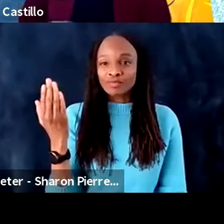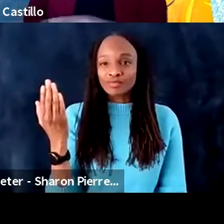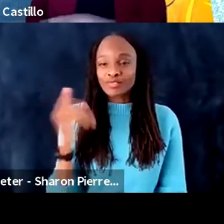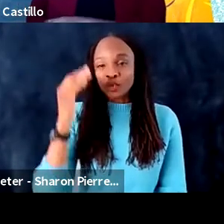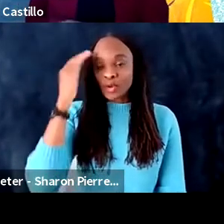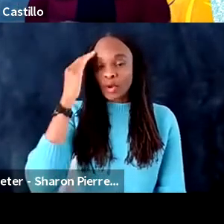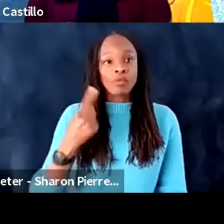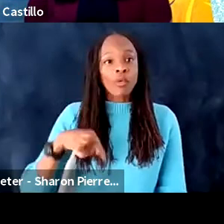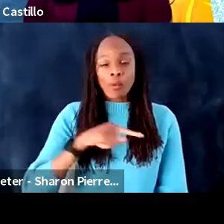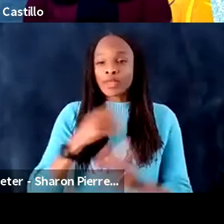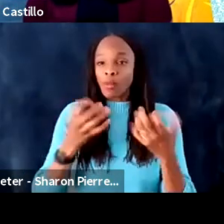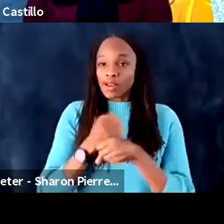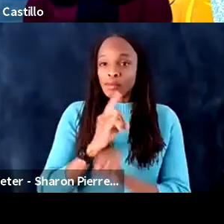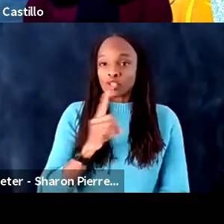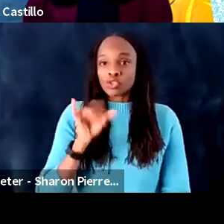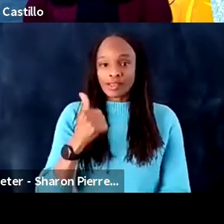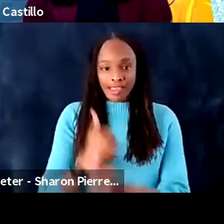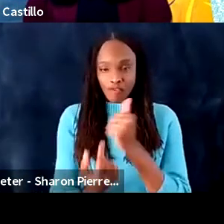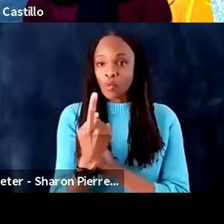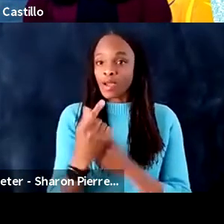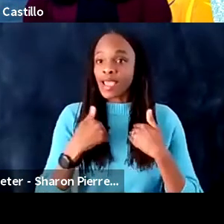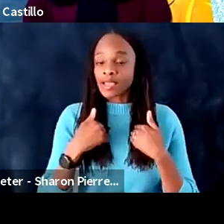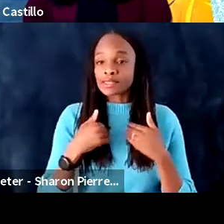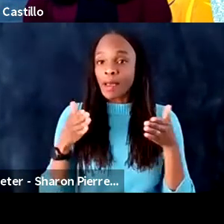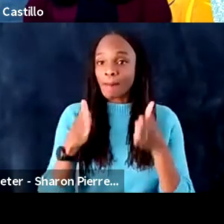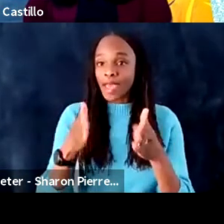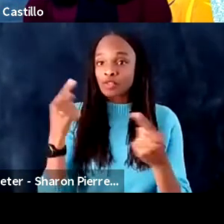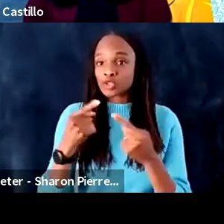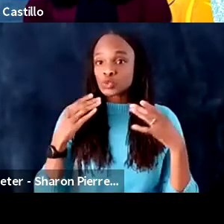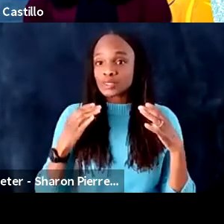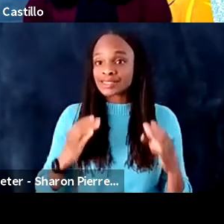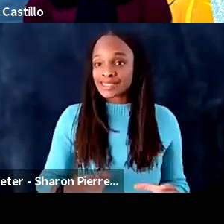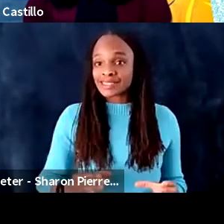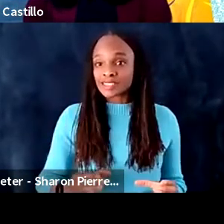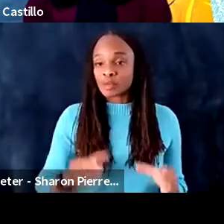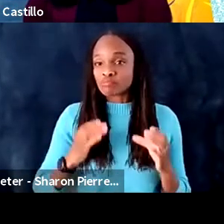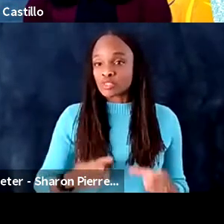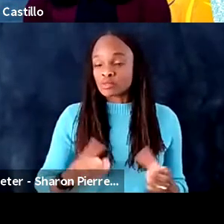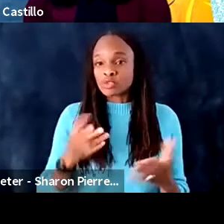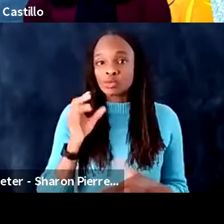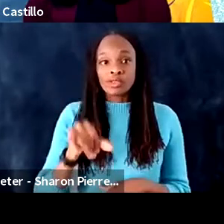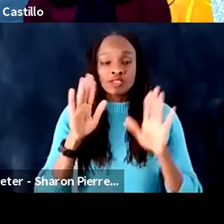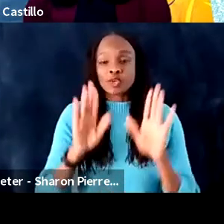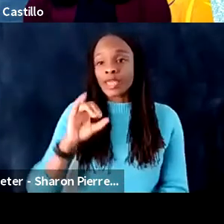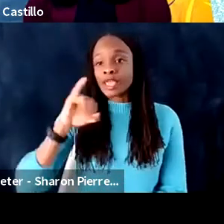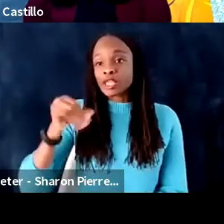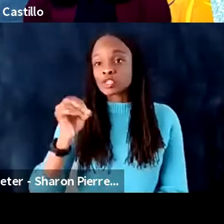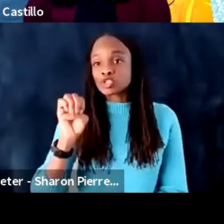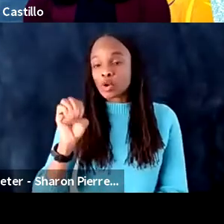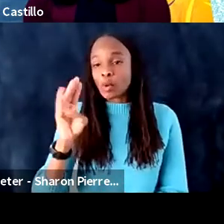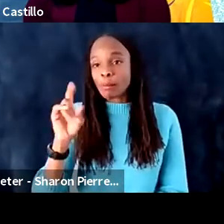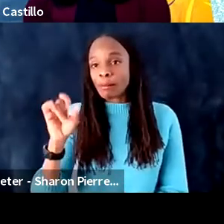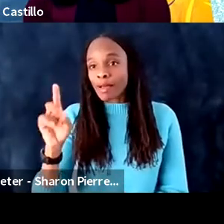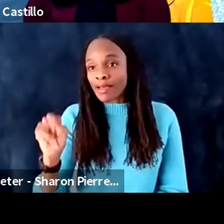So we just want to make sure that everyone has a path to citizenship. So it's great that Joe Biden has